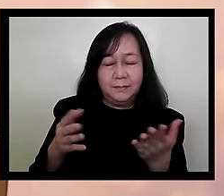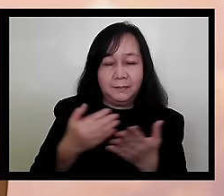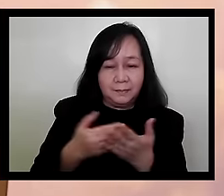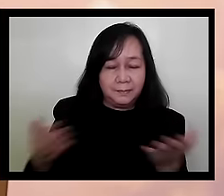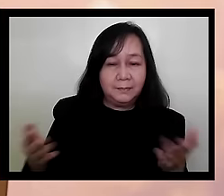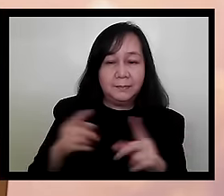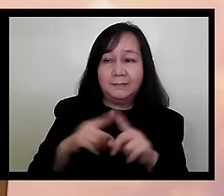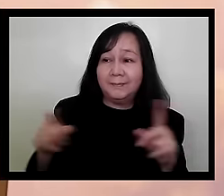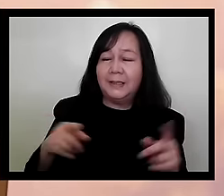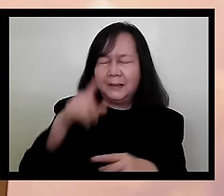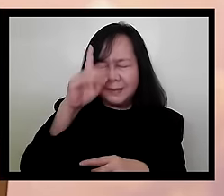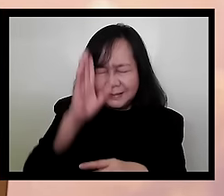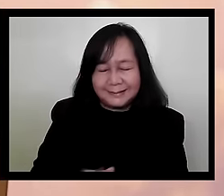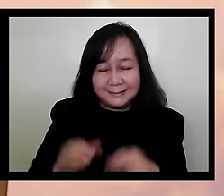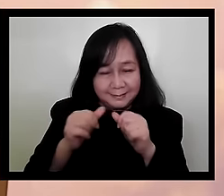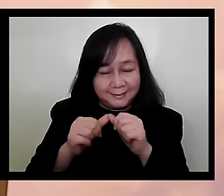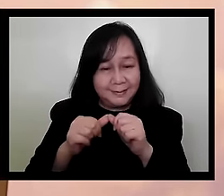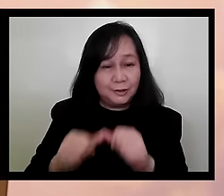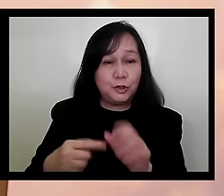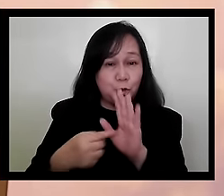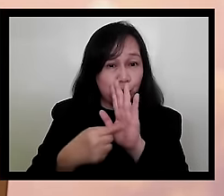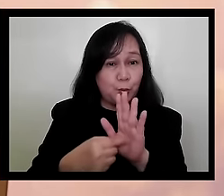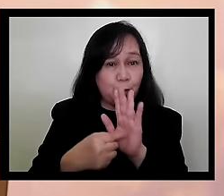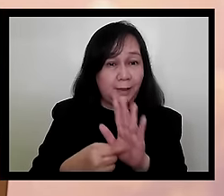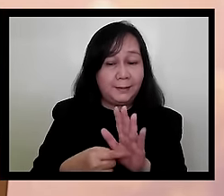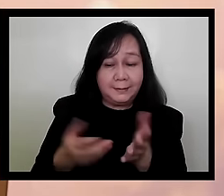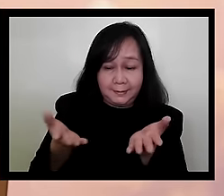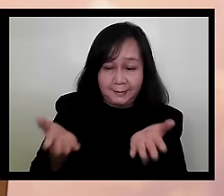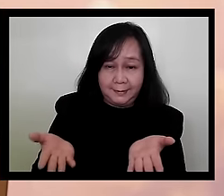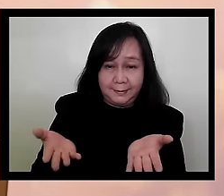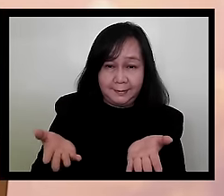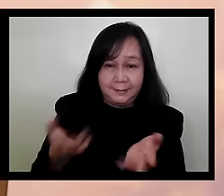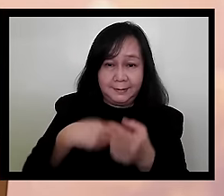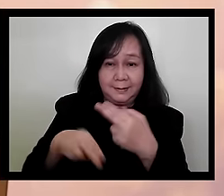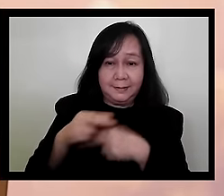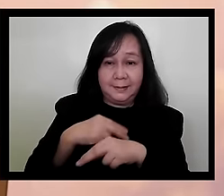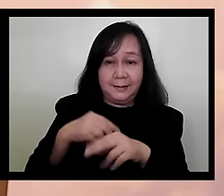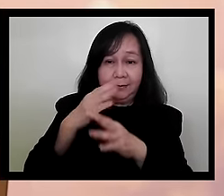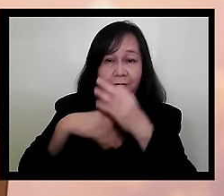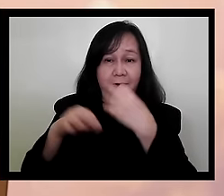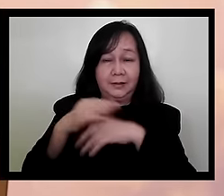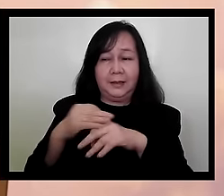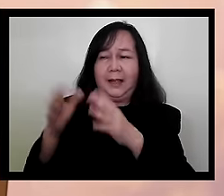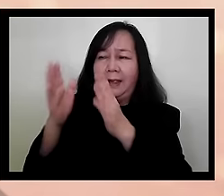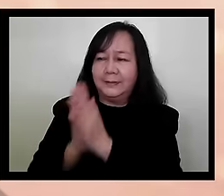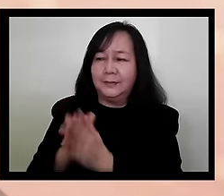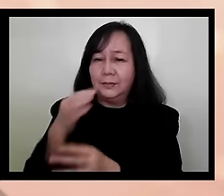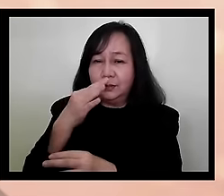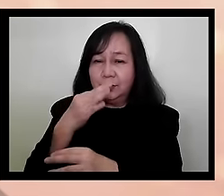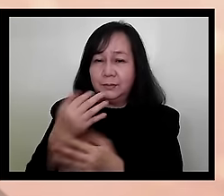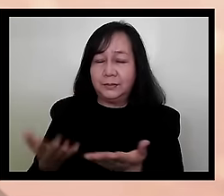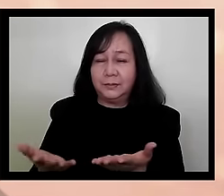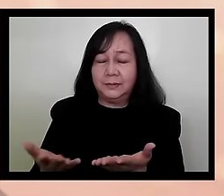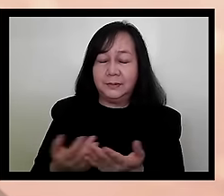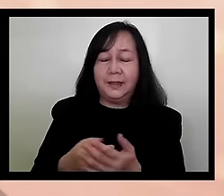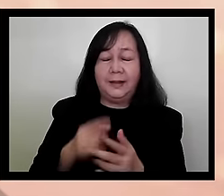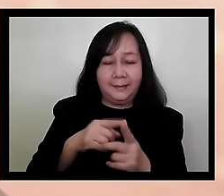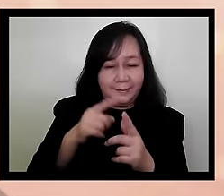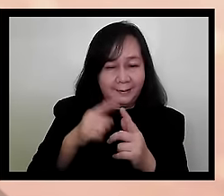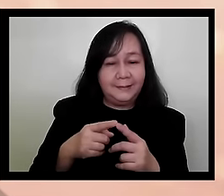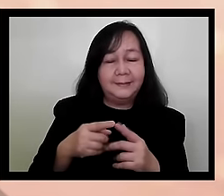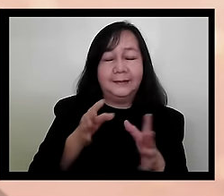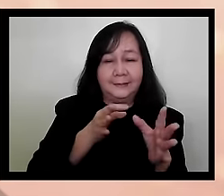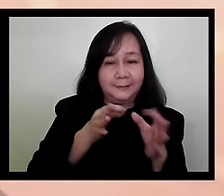God will persist in that showing his hands and his feet asking for food and then